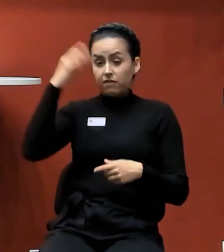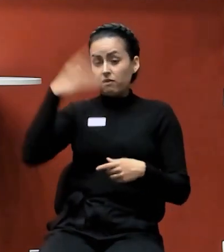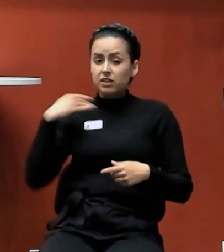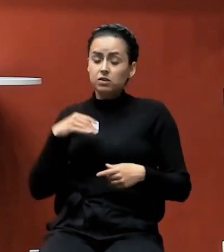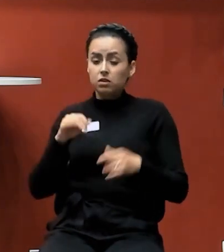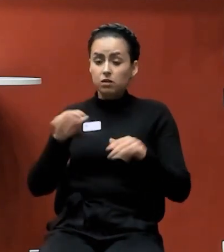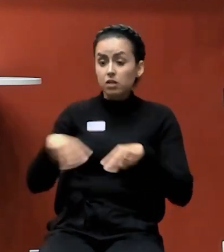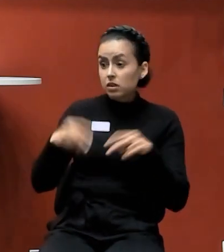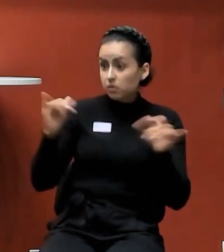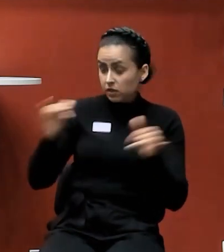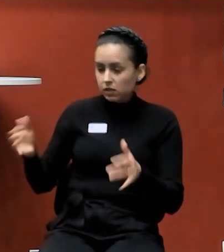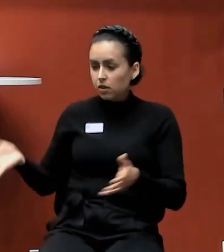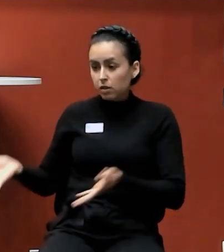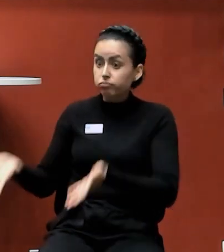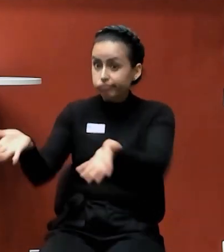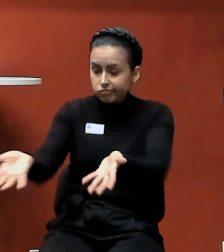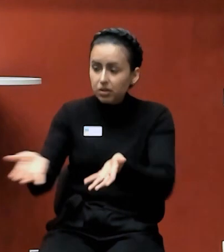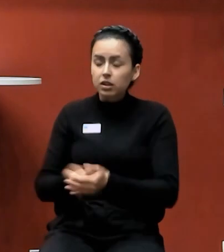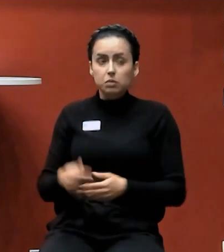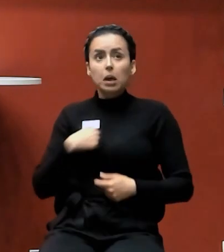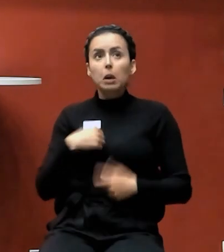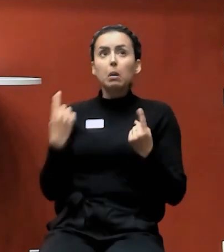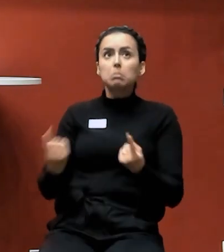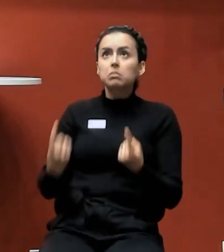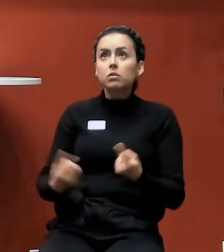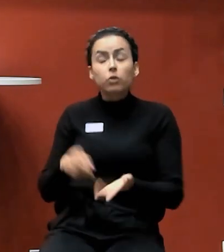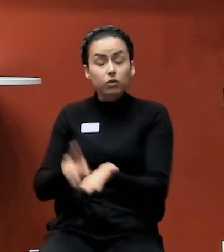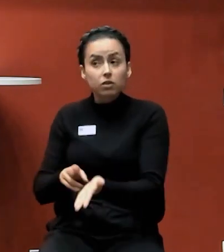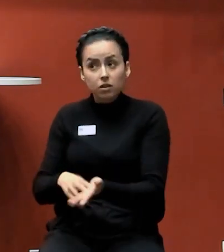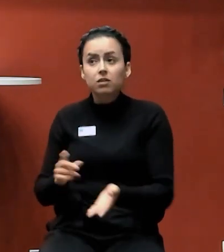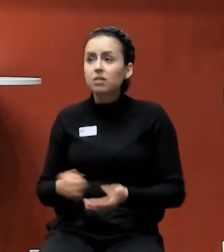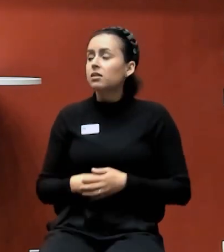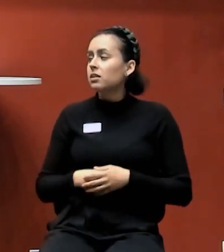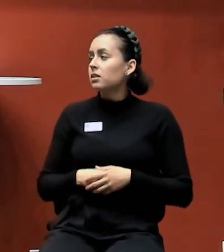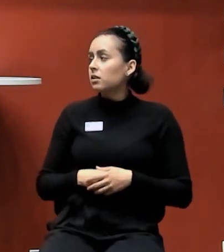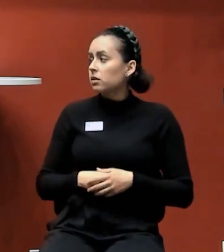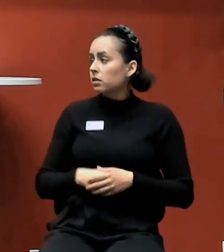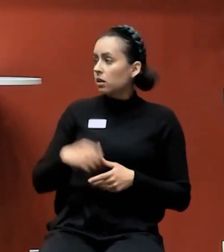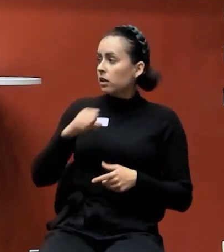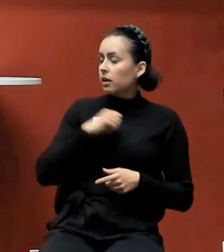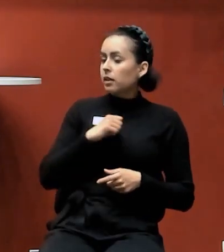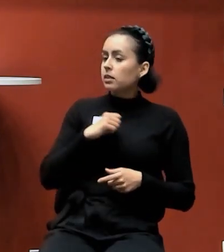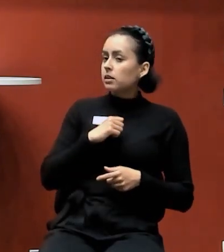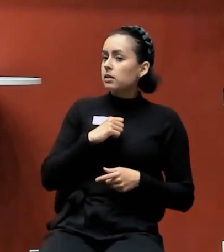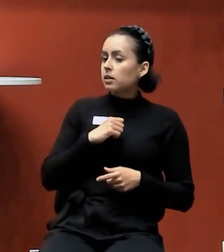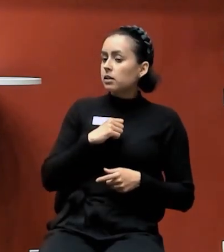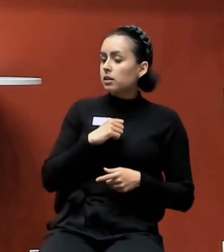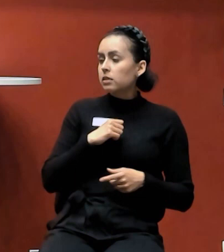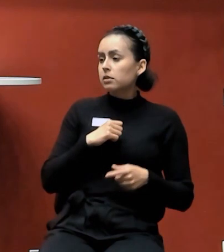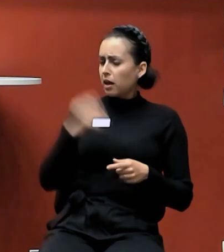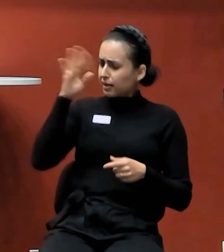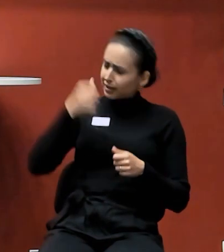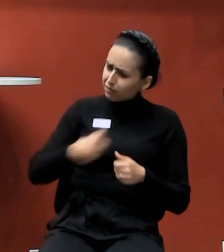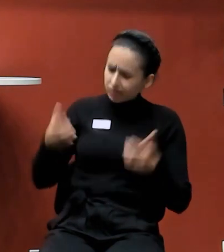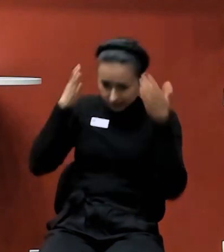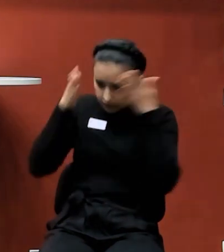like, oh wow, yes I did, you know? And I, for me, it was like, it's all about the work, it's all